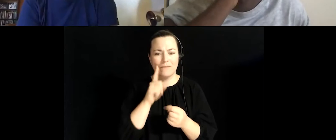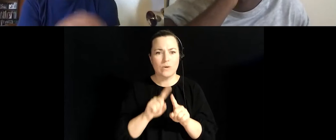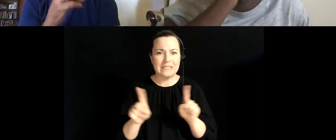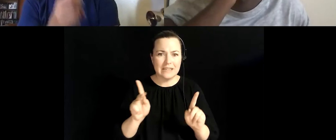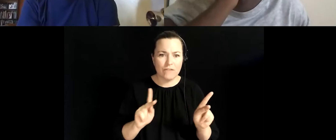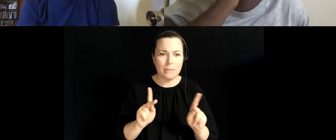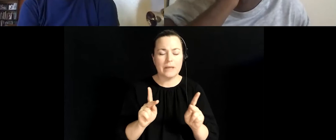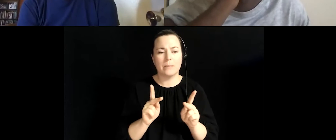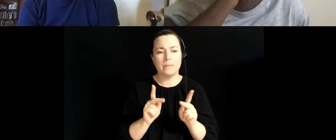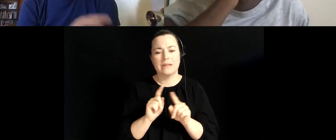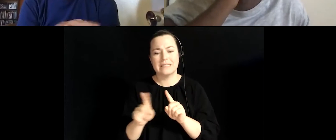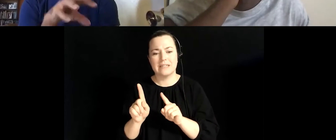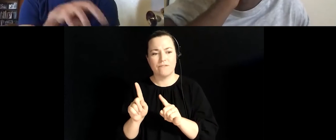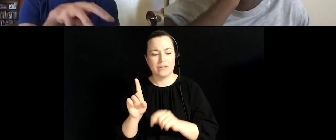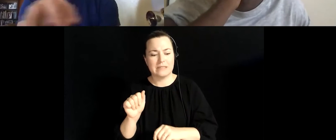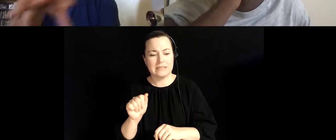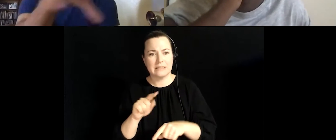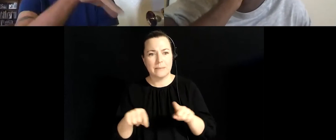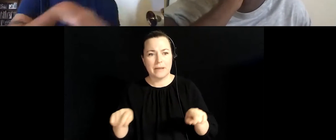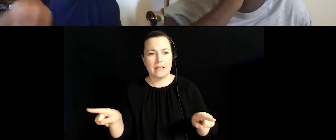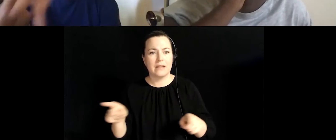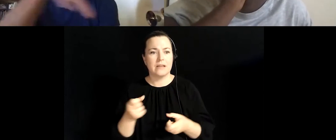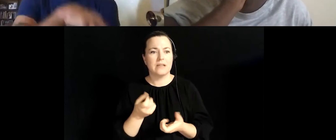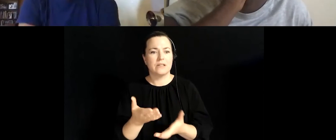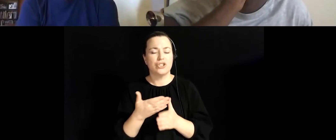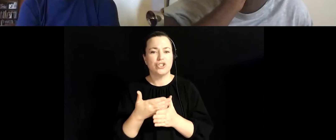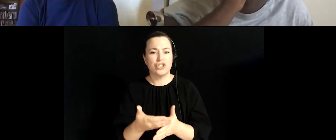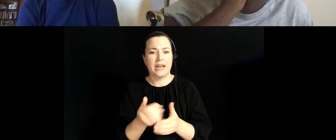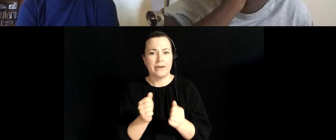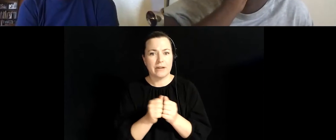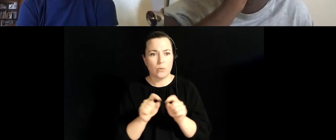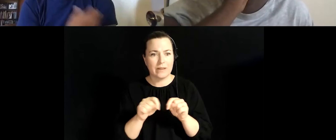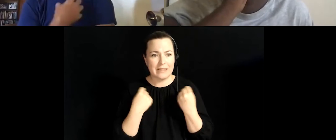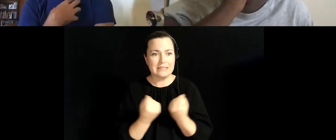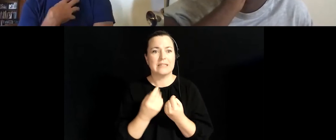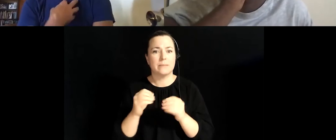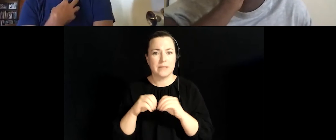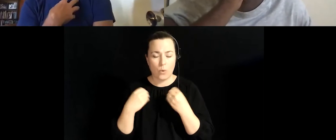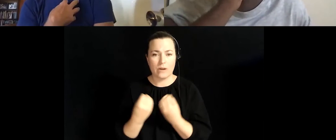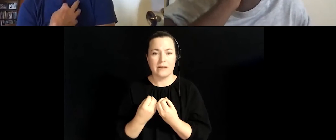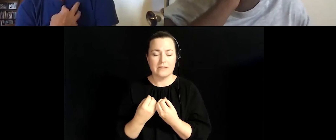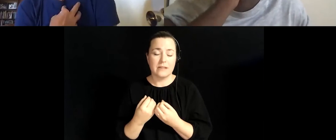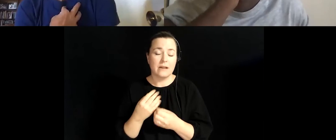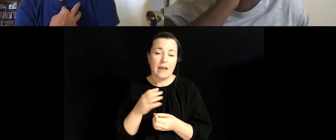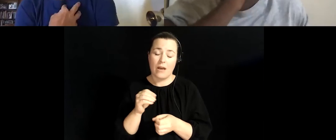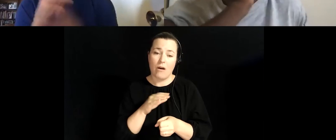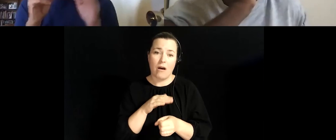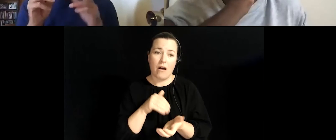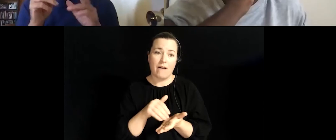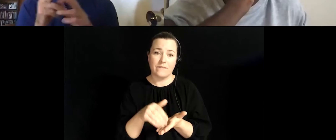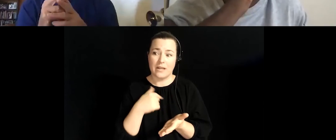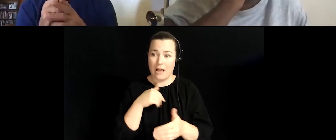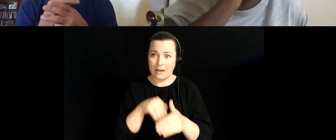of disabilities, sharing with these teams of organizations. And I often come into that space as